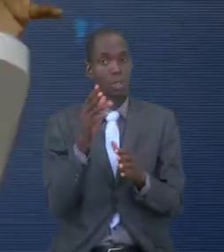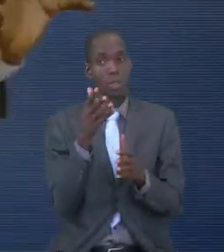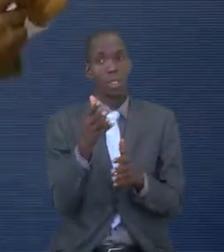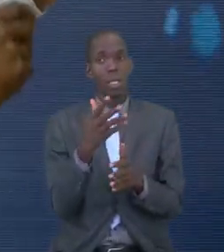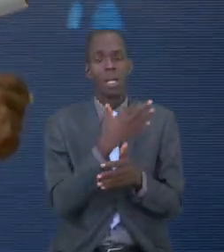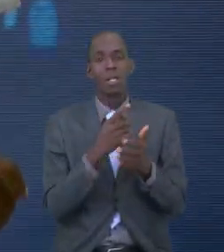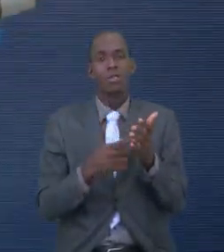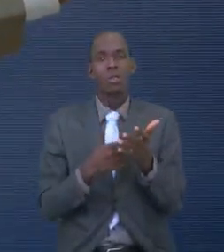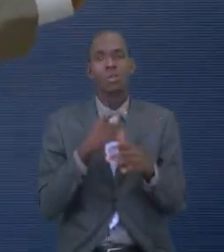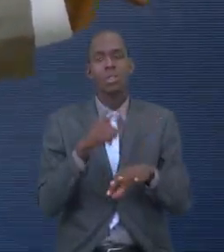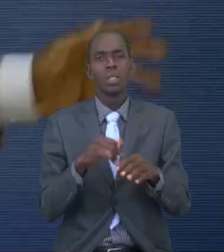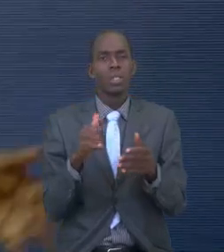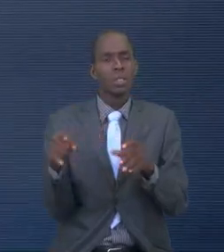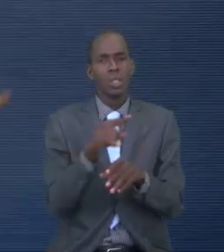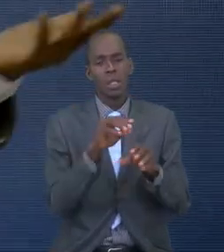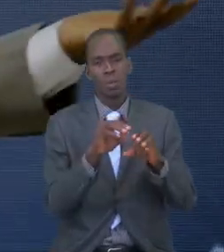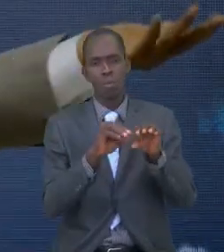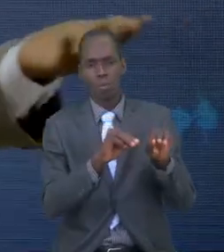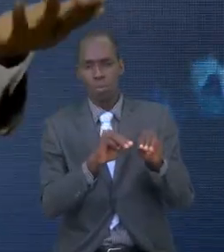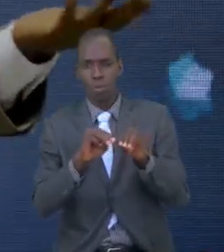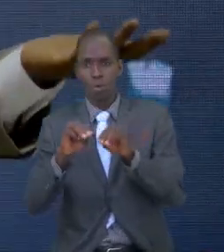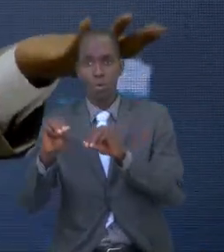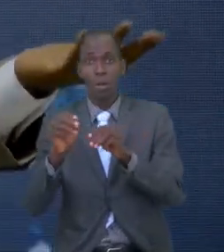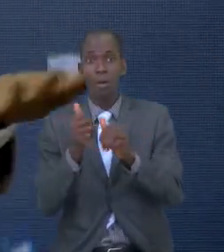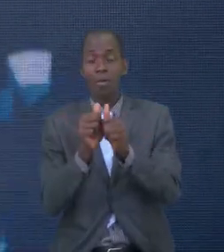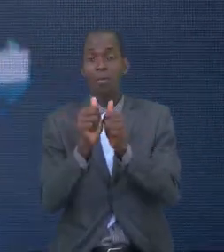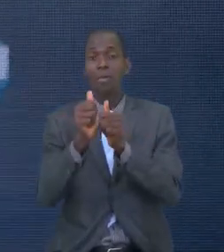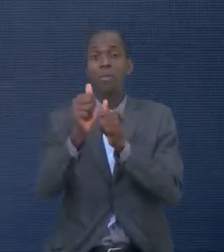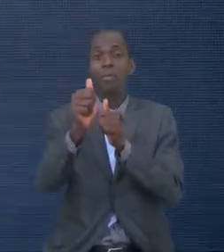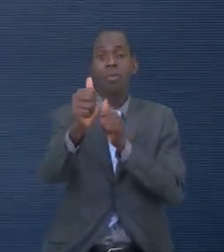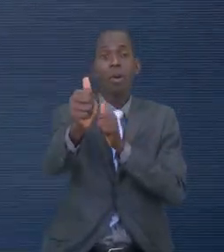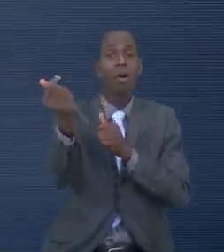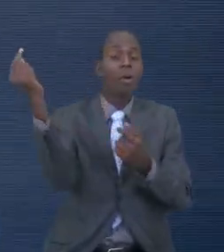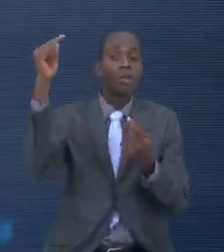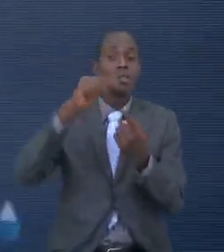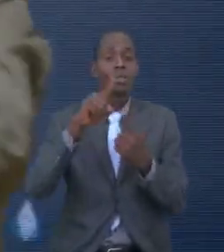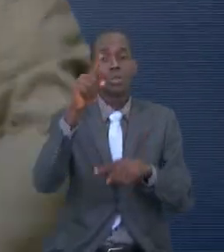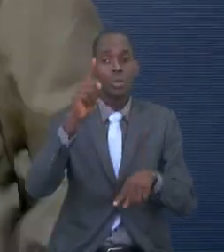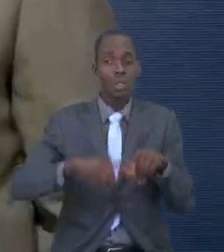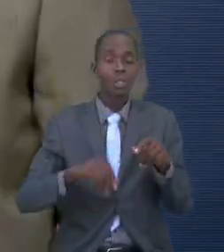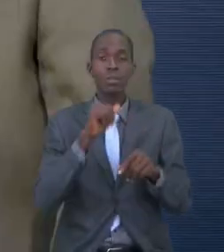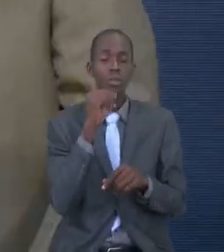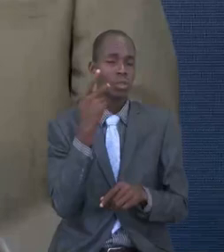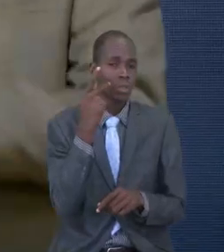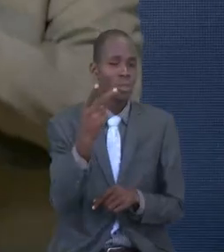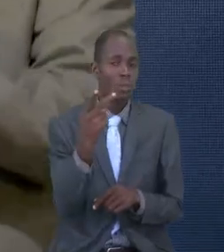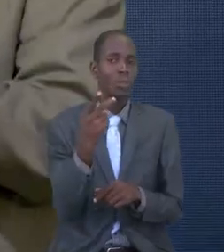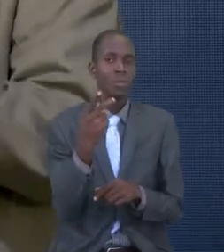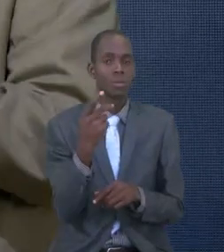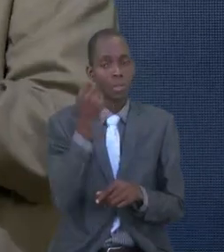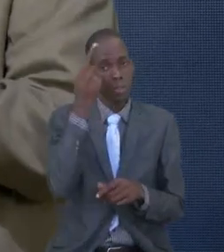and far and far away until you cannot even recognize what you're seeing. Now, in